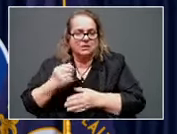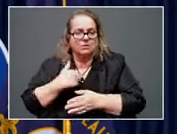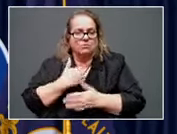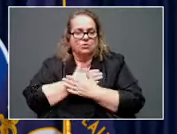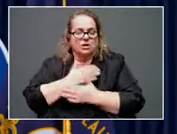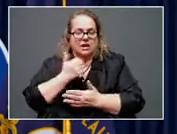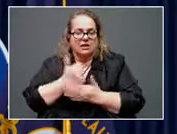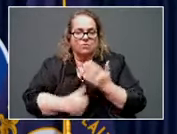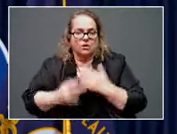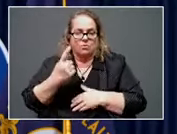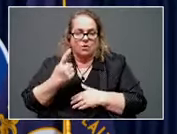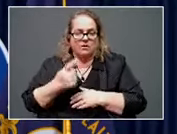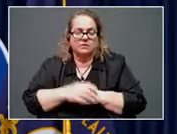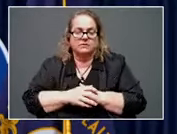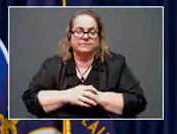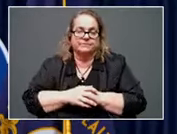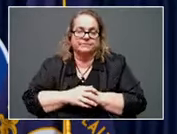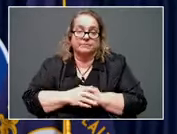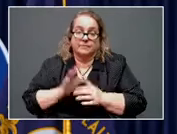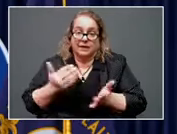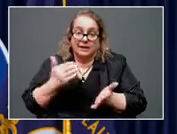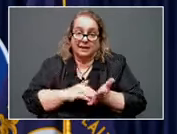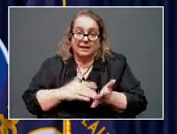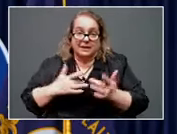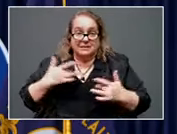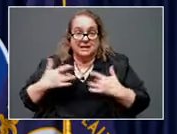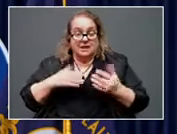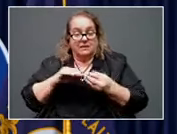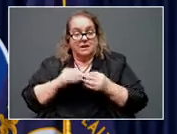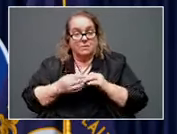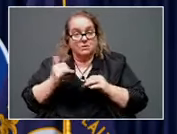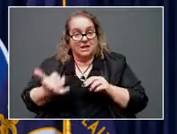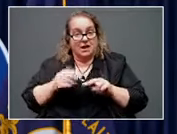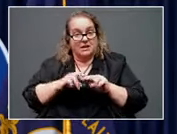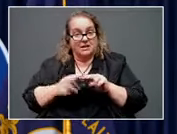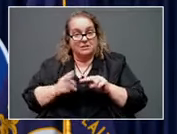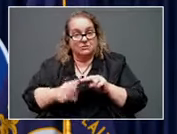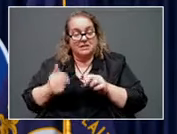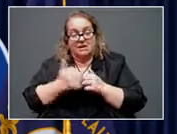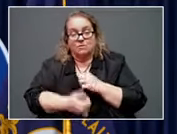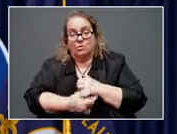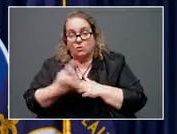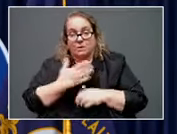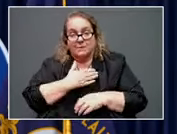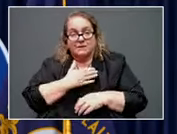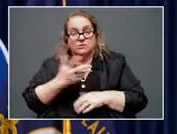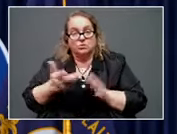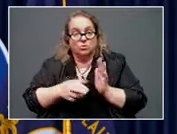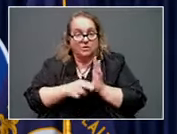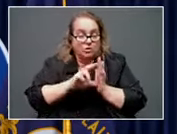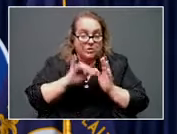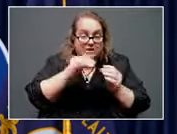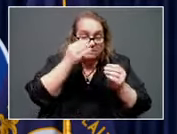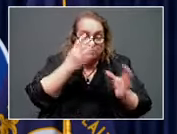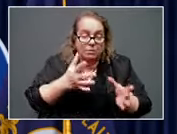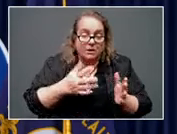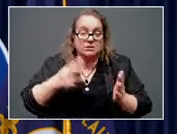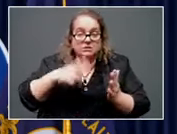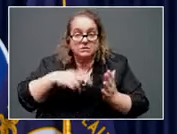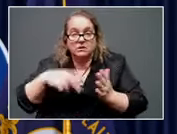on. Again, exciting. The numbers are decreasing. Everybody, please review this information. You make the